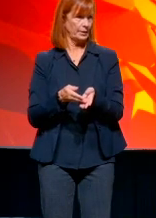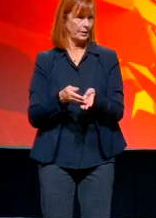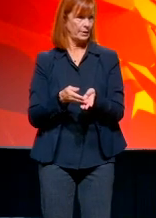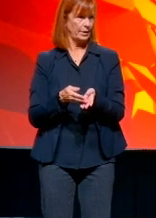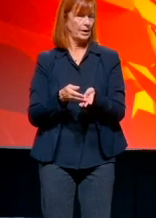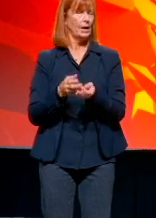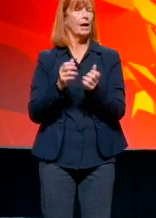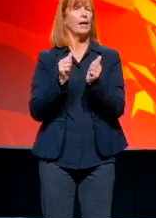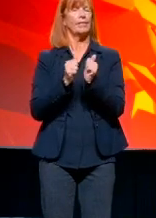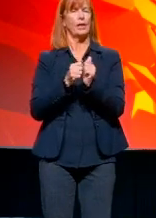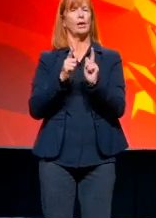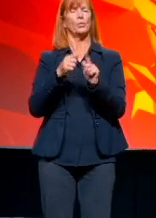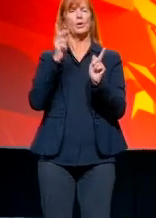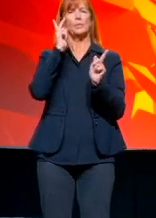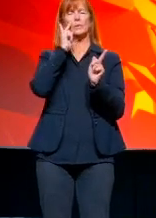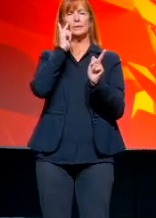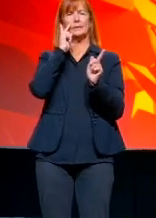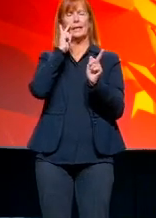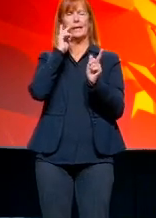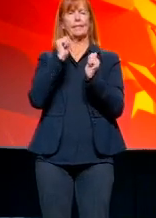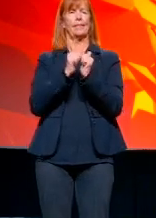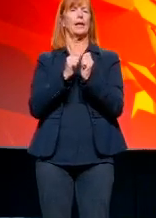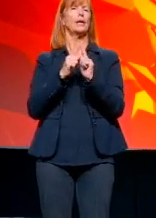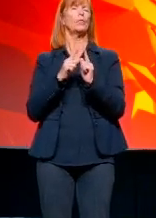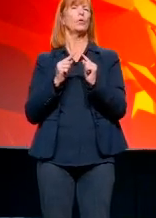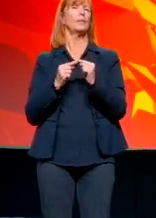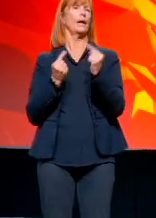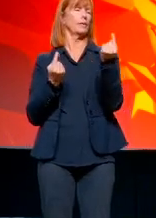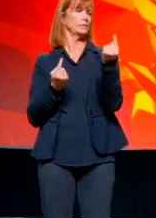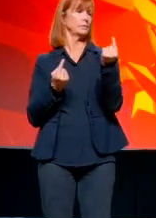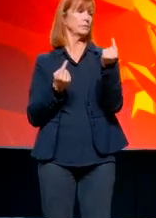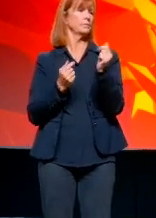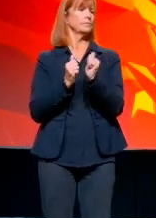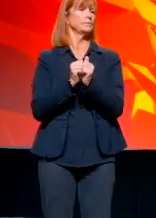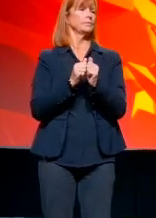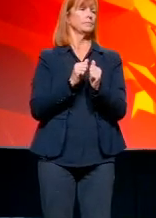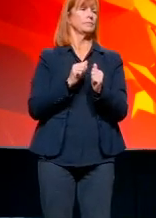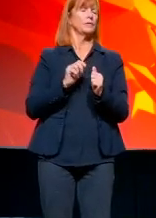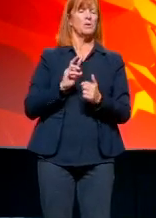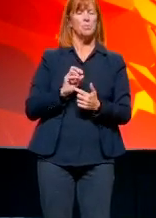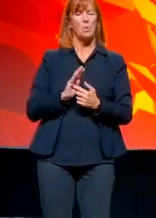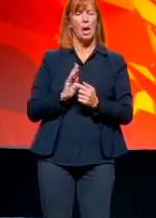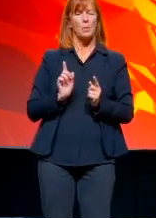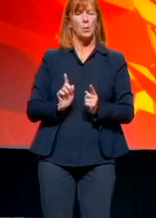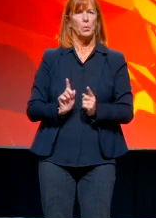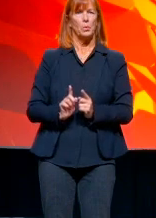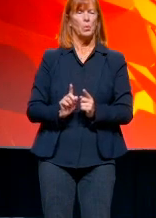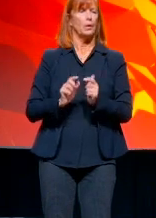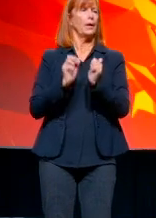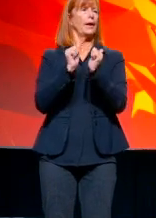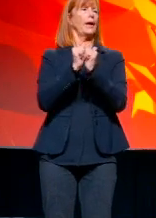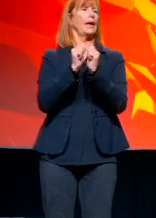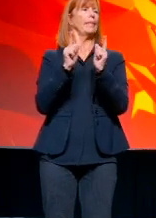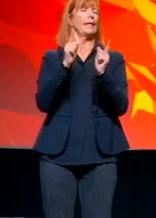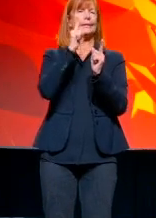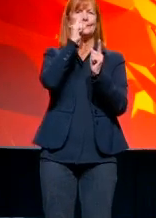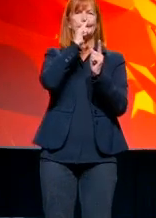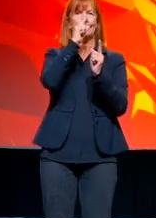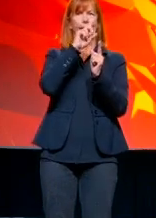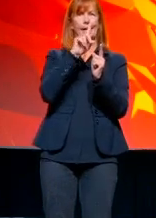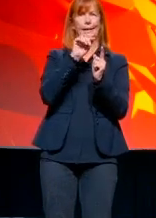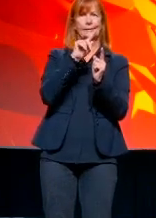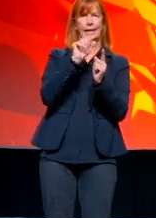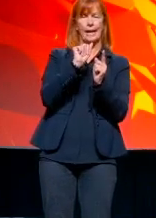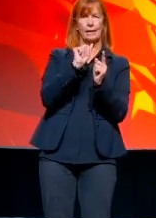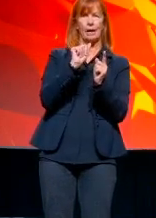data flywheel by deploying robots in real-world environments, so the amount of synthetic data and real-world data